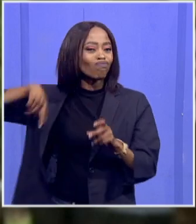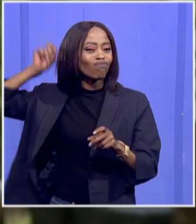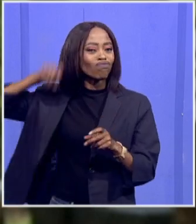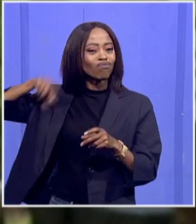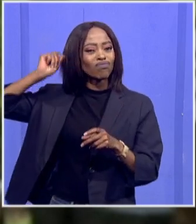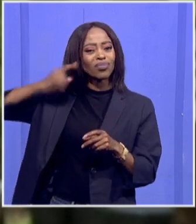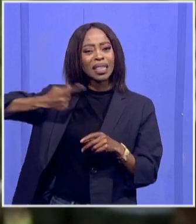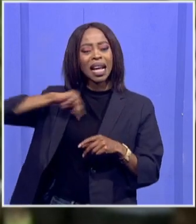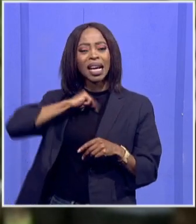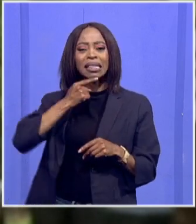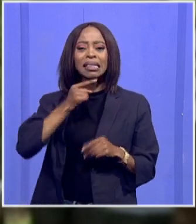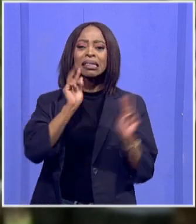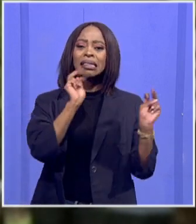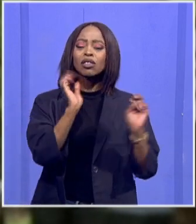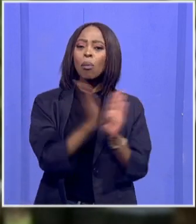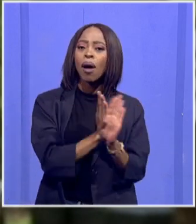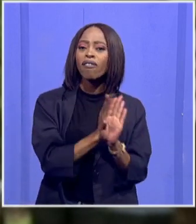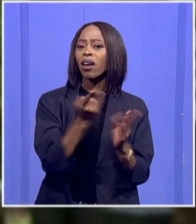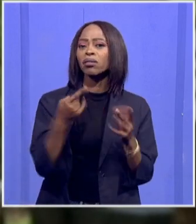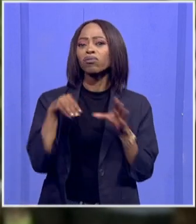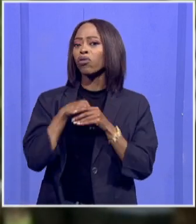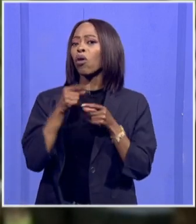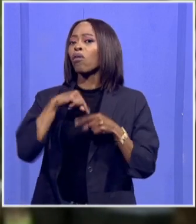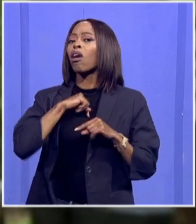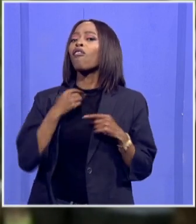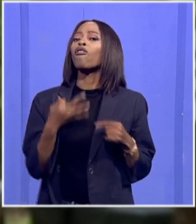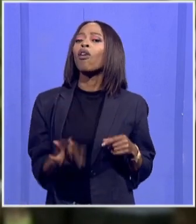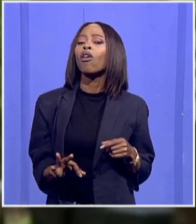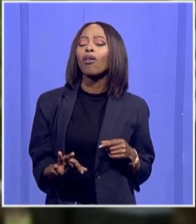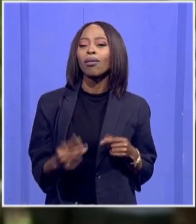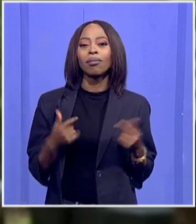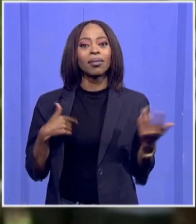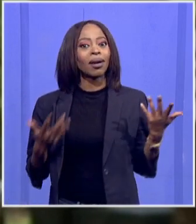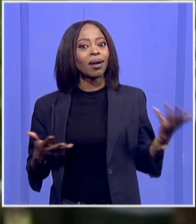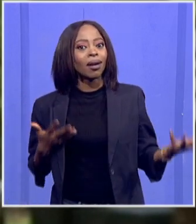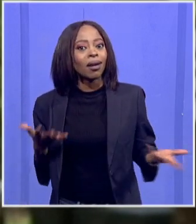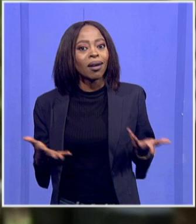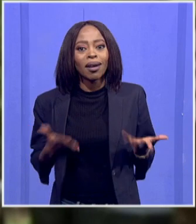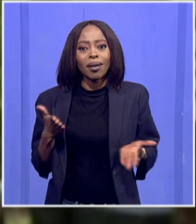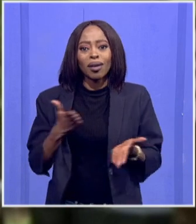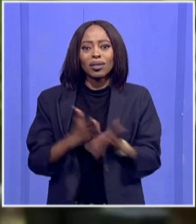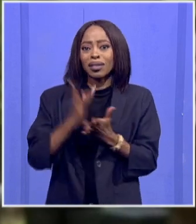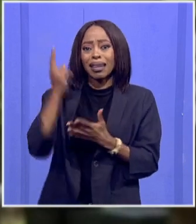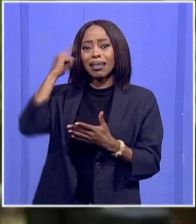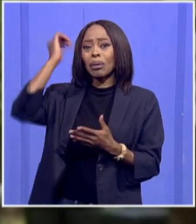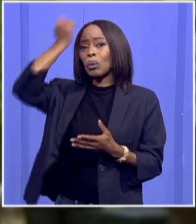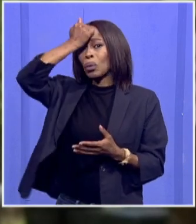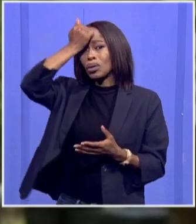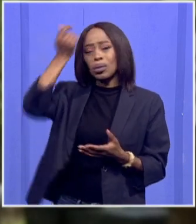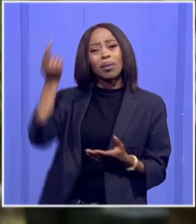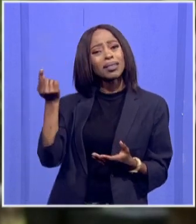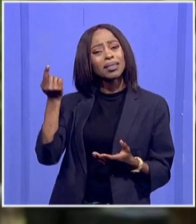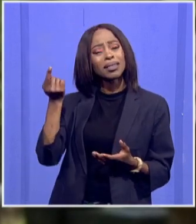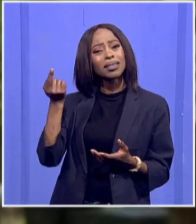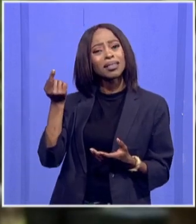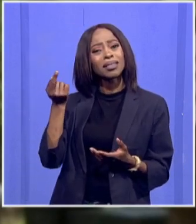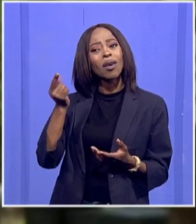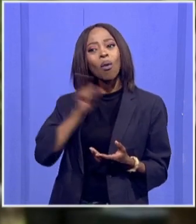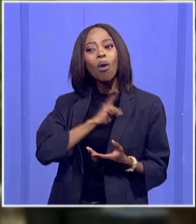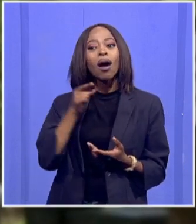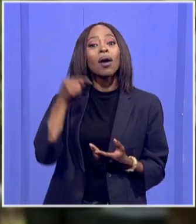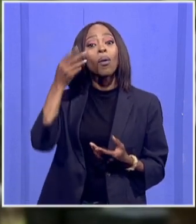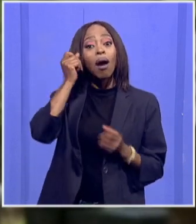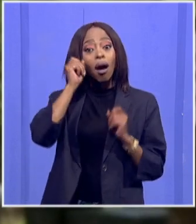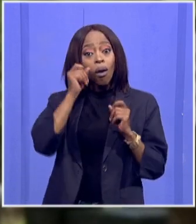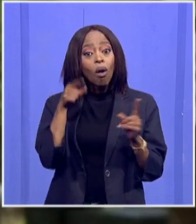tell us this matter is a private matter. I don't know if they think we are fools as South Africans to really know the laws of this